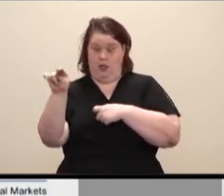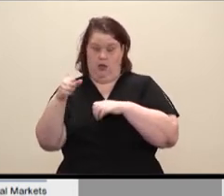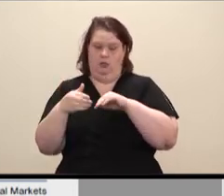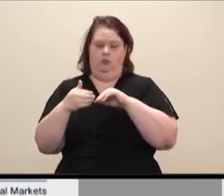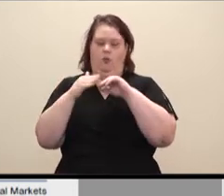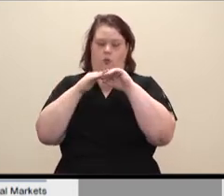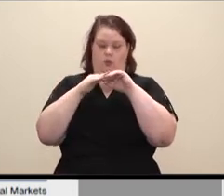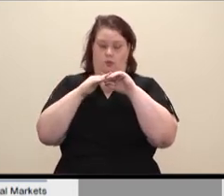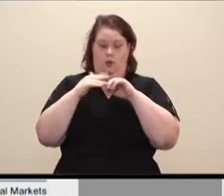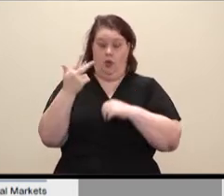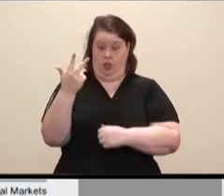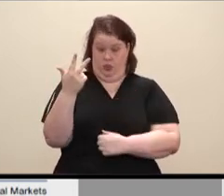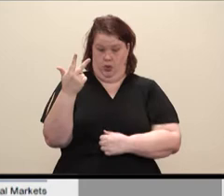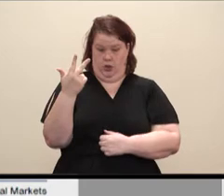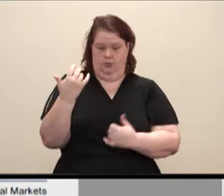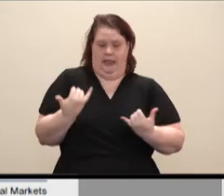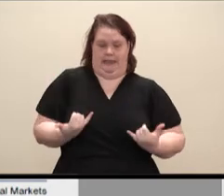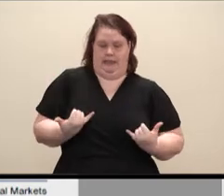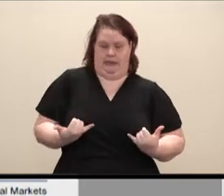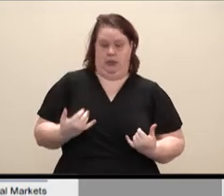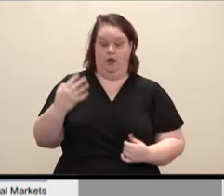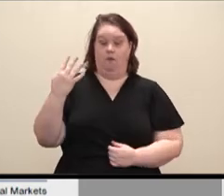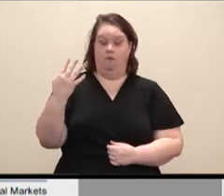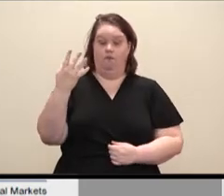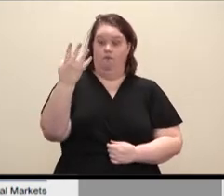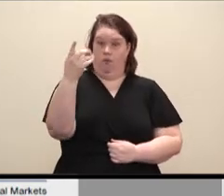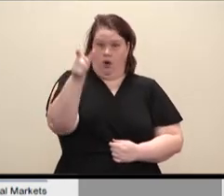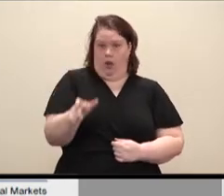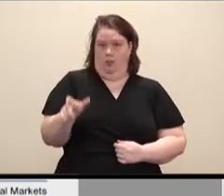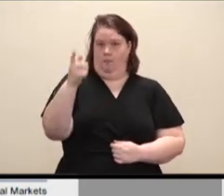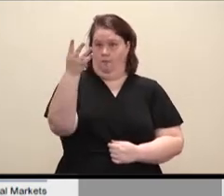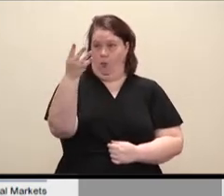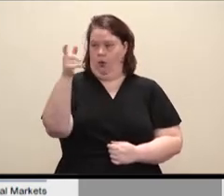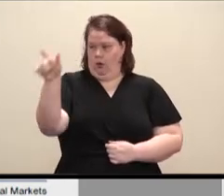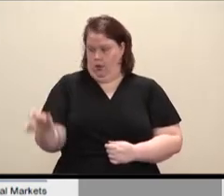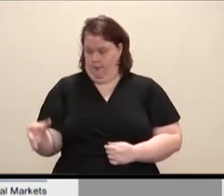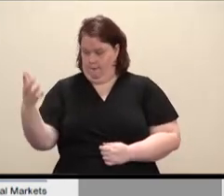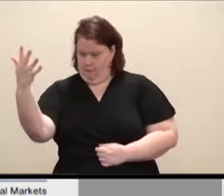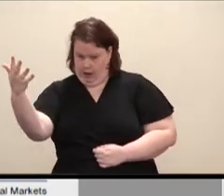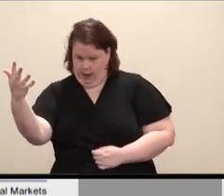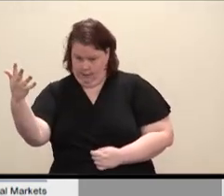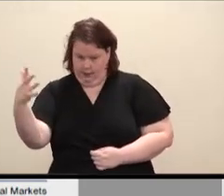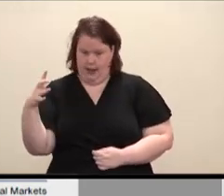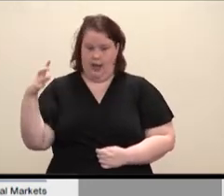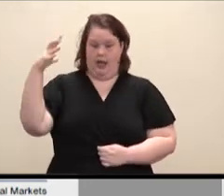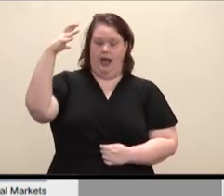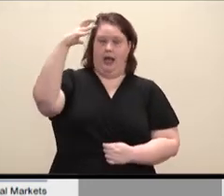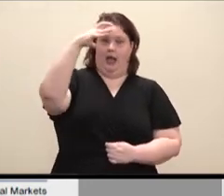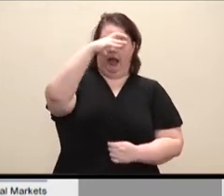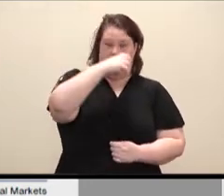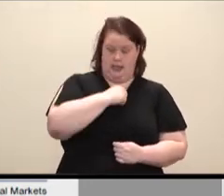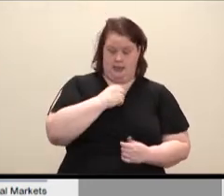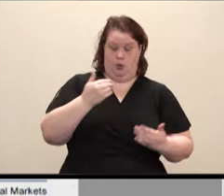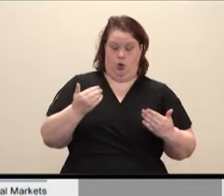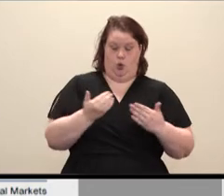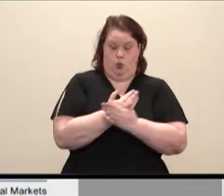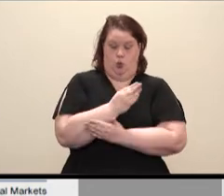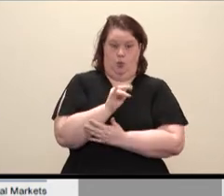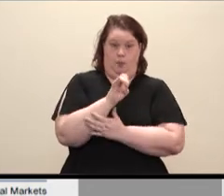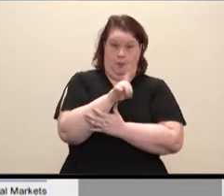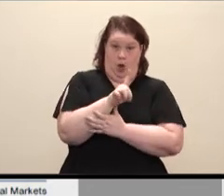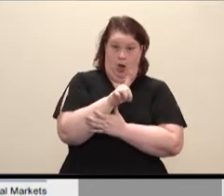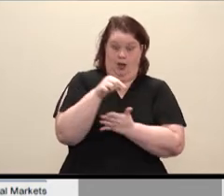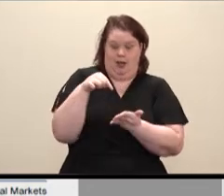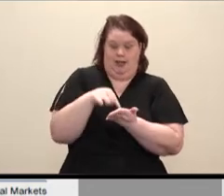existing. And then columns 4 and 5 are the actual estimated debt service structures on the new bonds.